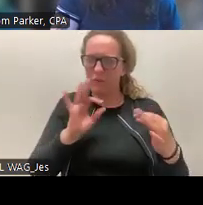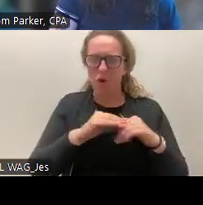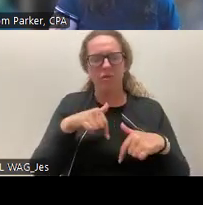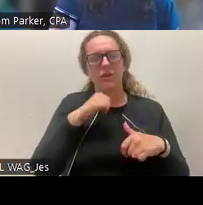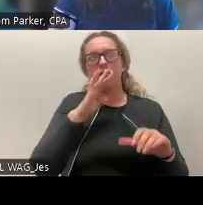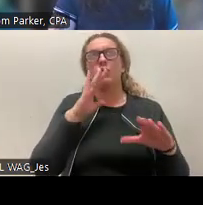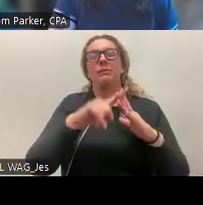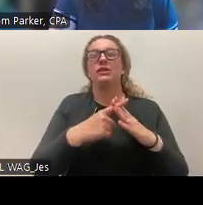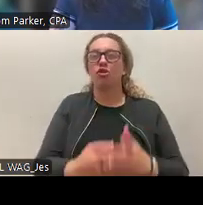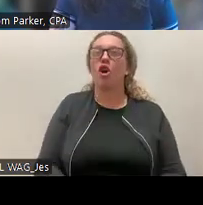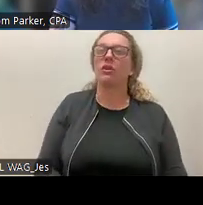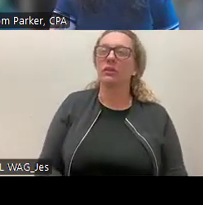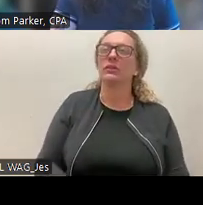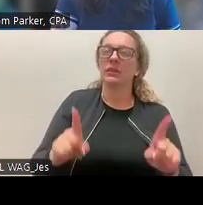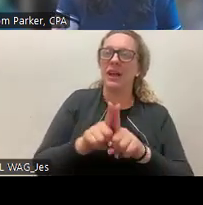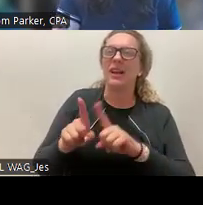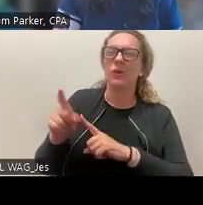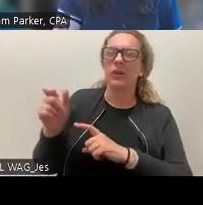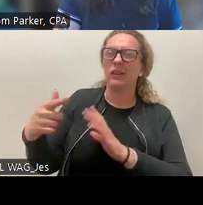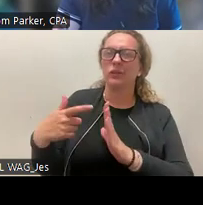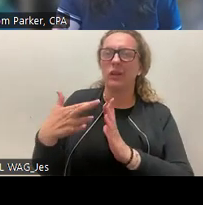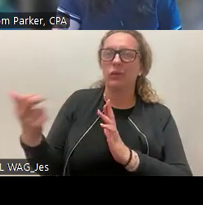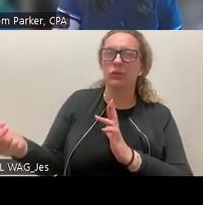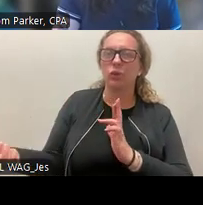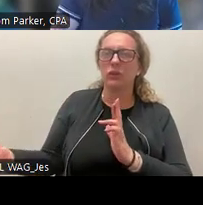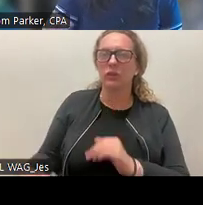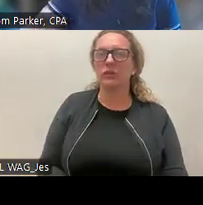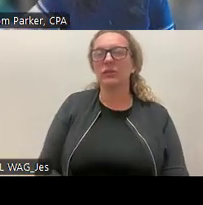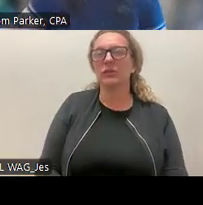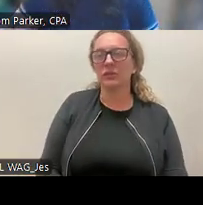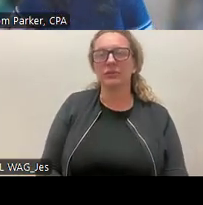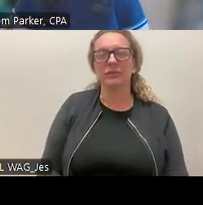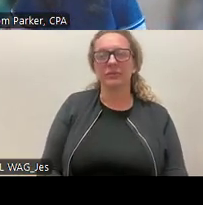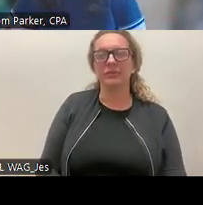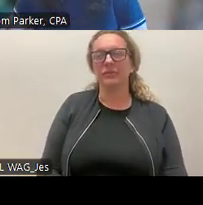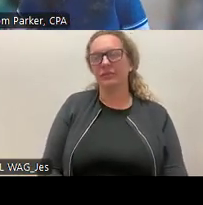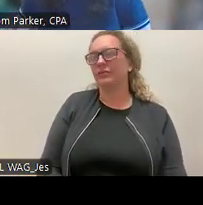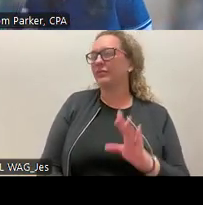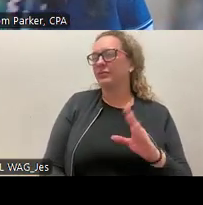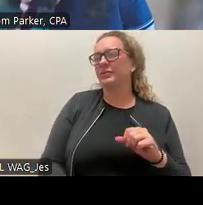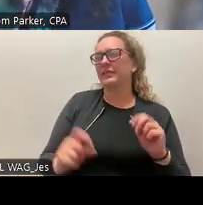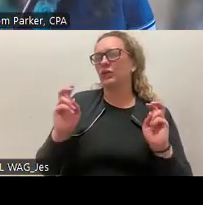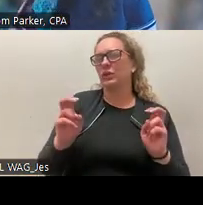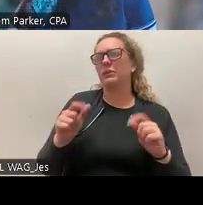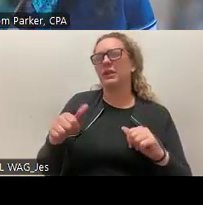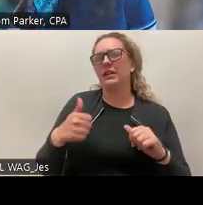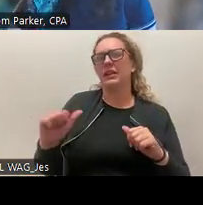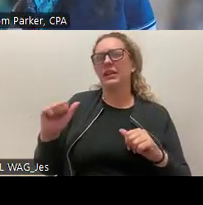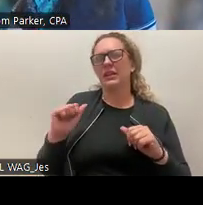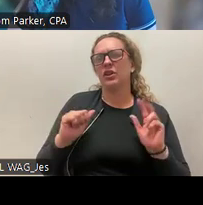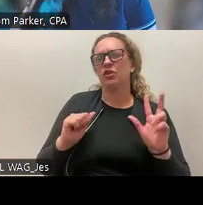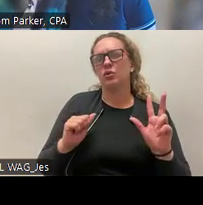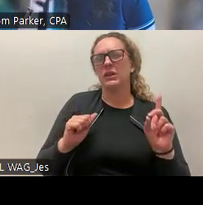place to start, as well as learning the resources. Great. A little different topic here. Any